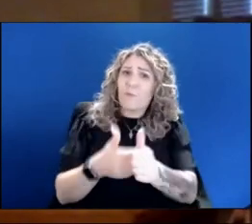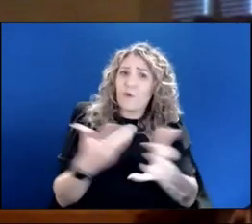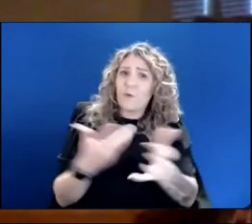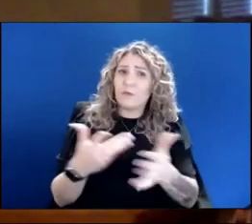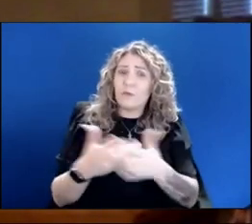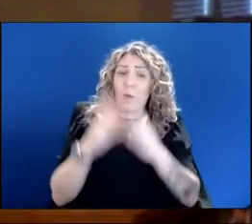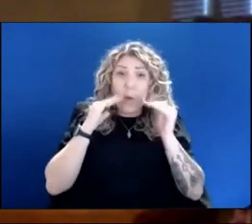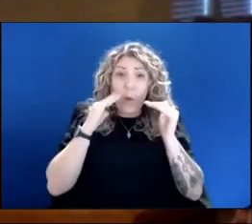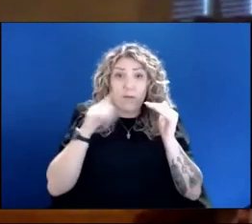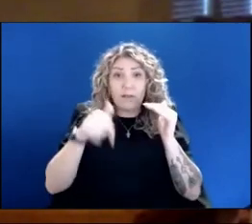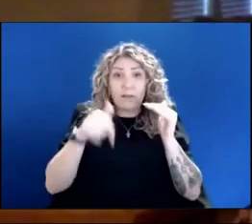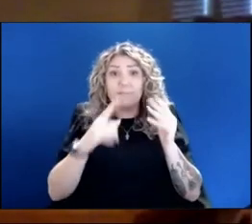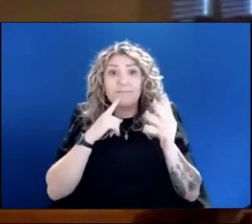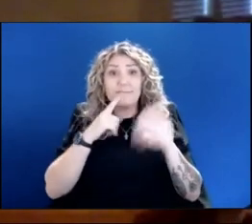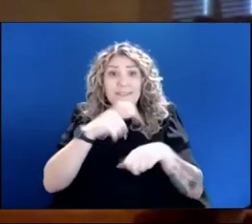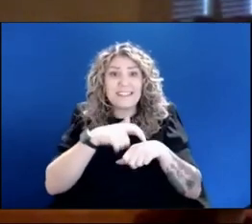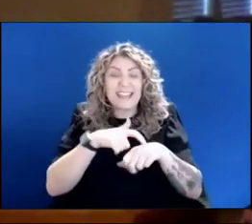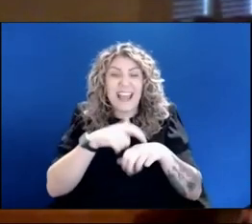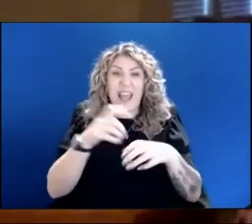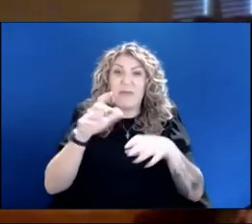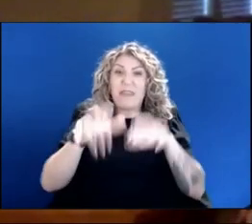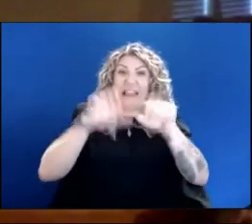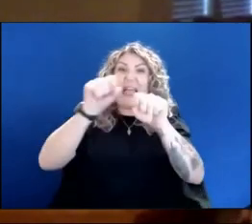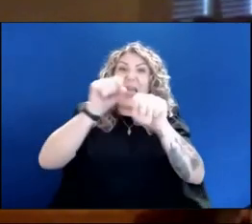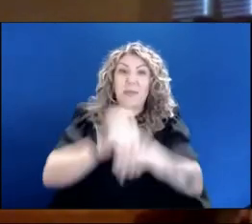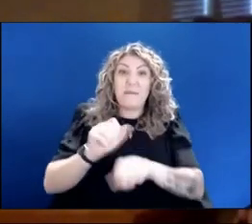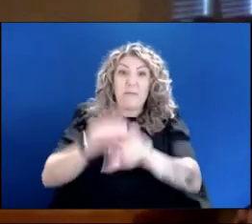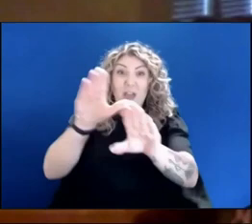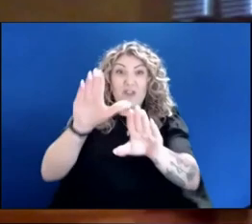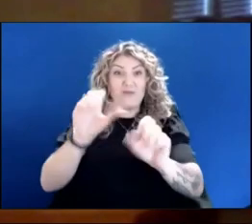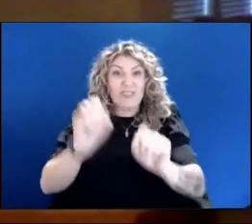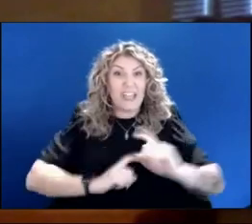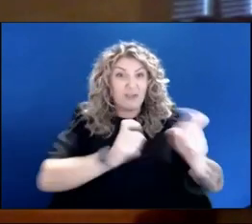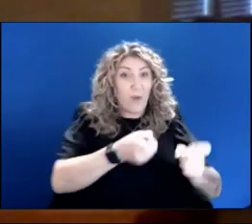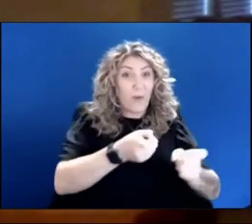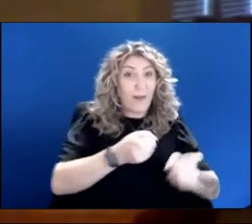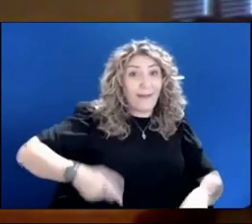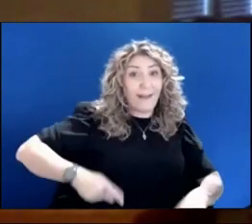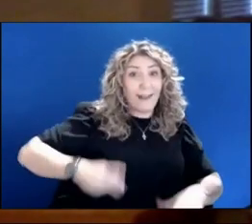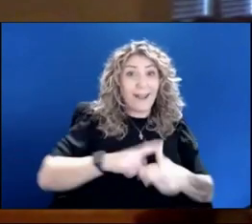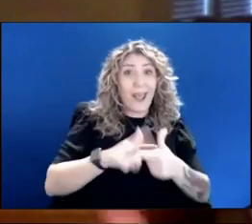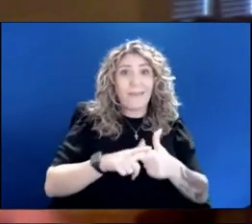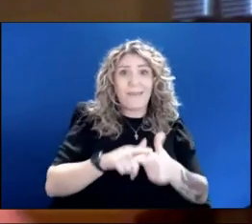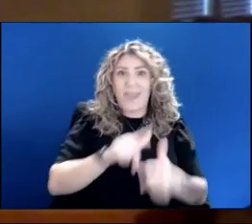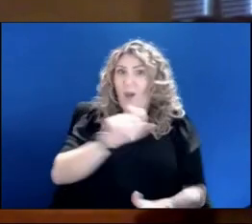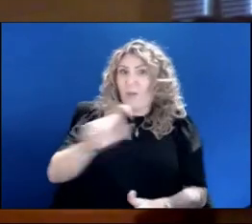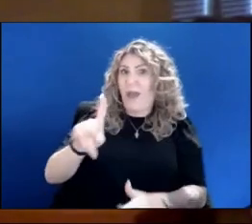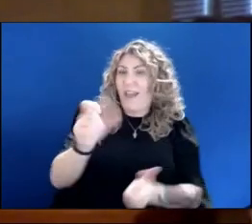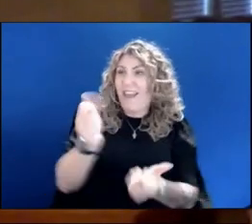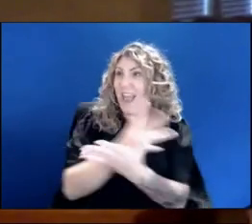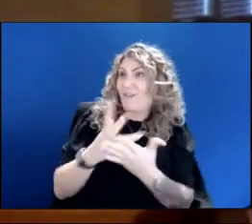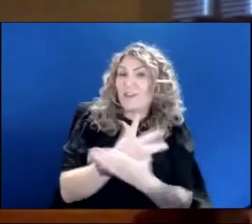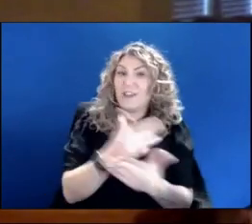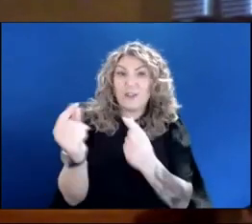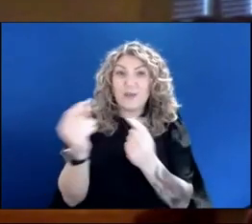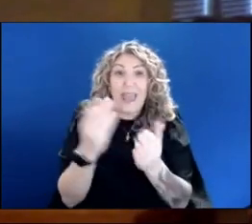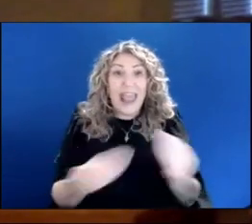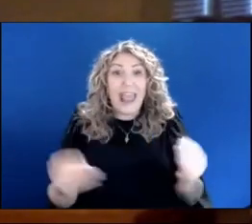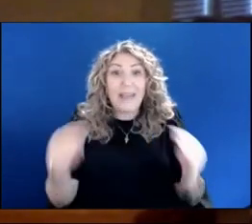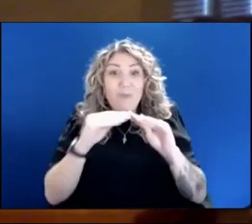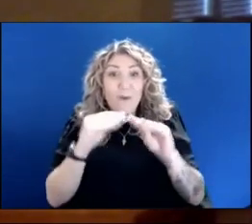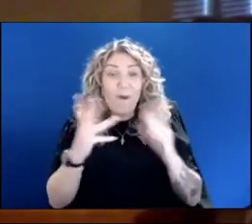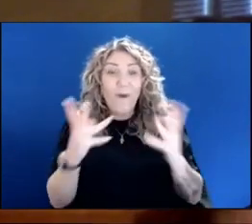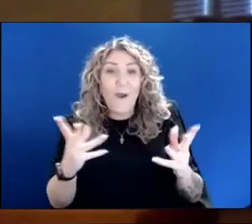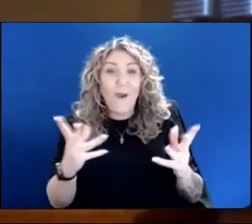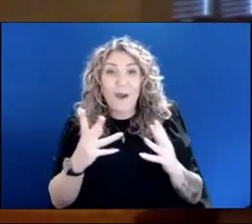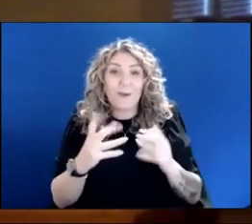climb to Kilimanjaro, you can donate a kidney and turn around and do all of the things that you wanted to do and more with your life. It can be just as full,